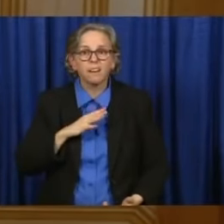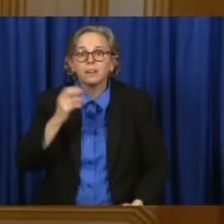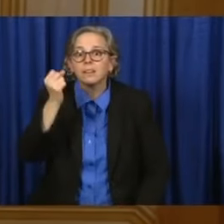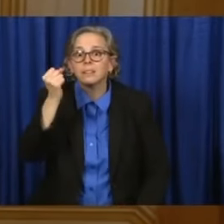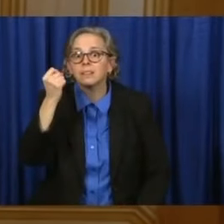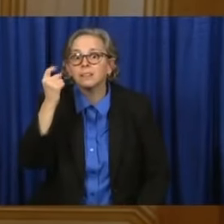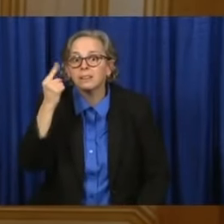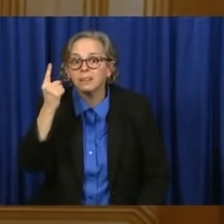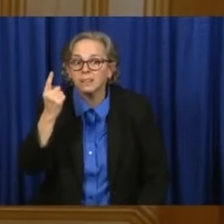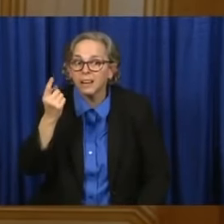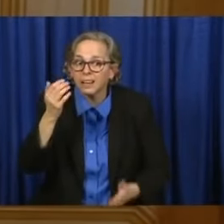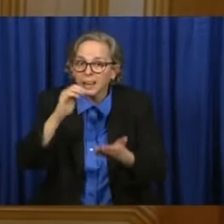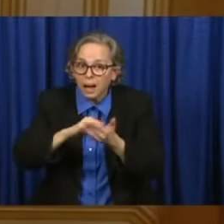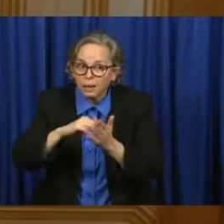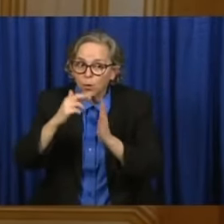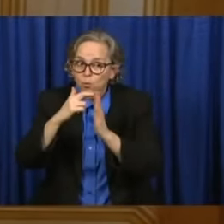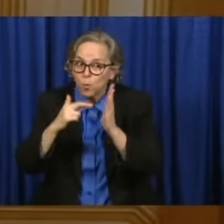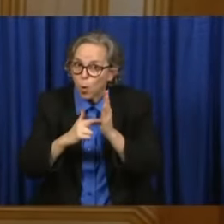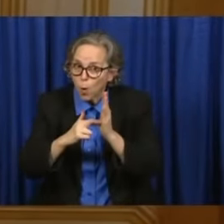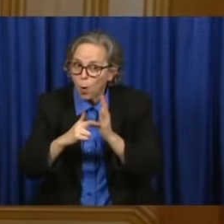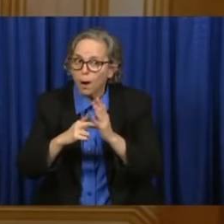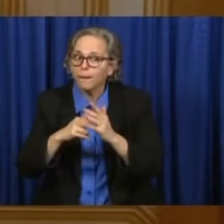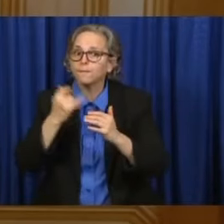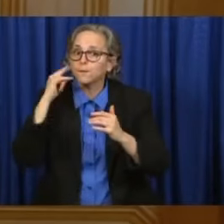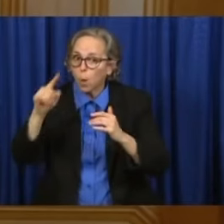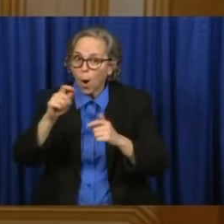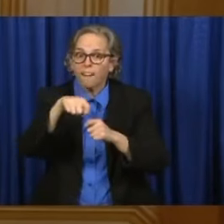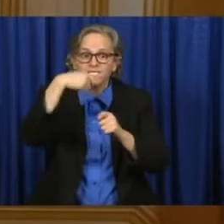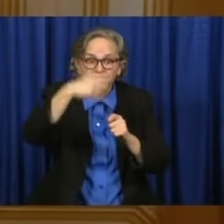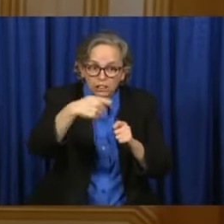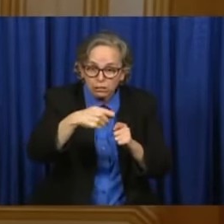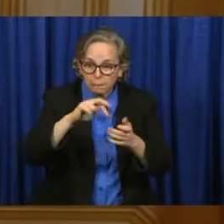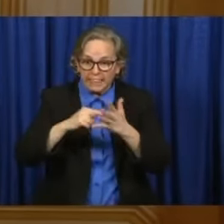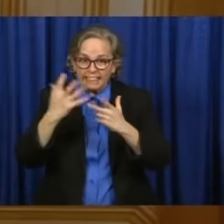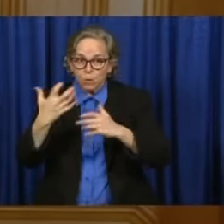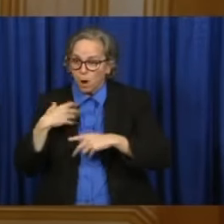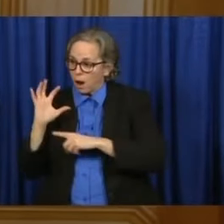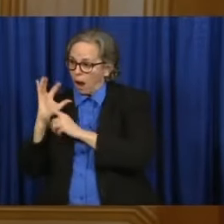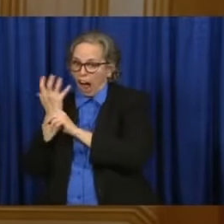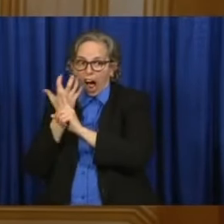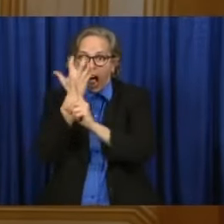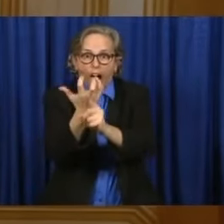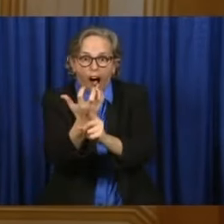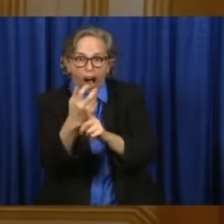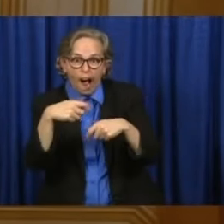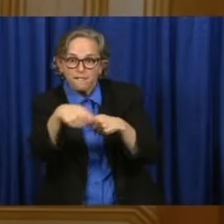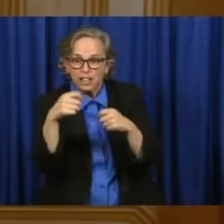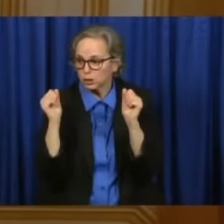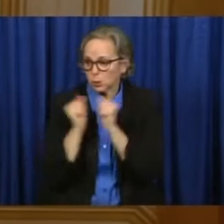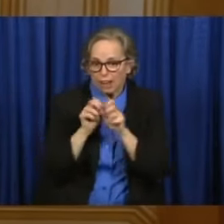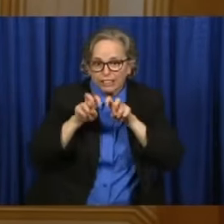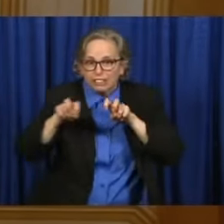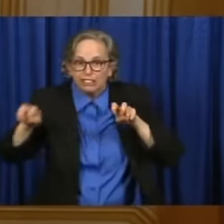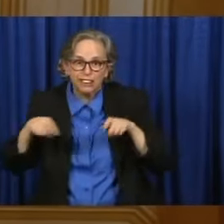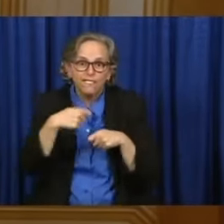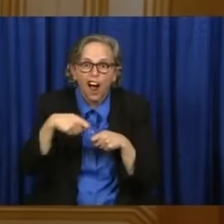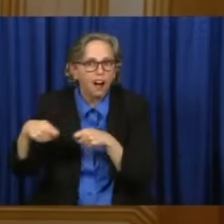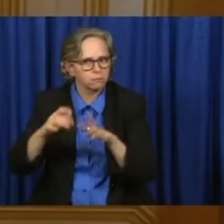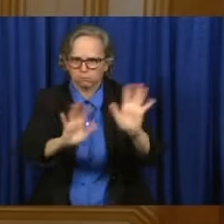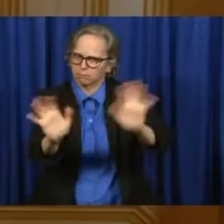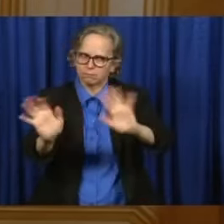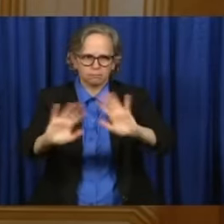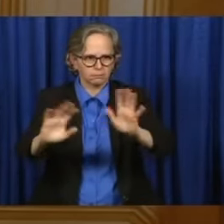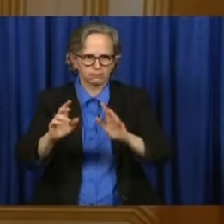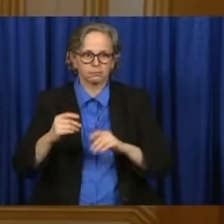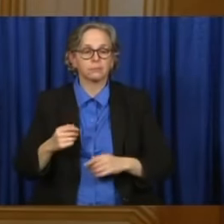the same rules. Stay far apart. I talked to Mary Mertz, who heads up the Ohio Department of Natural Resources, last